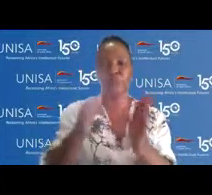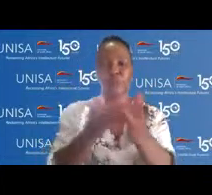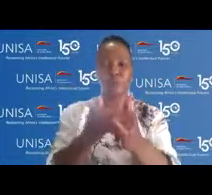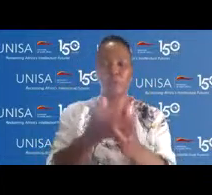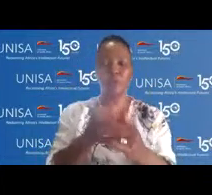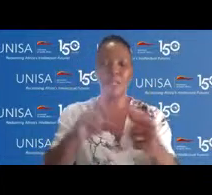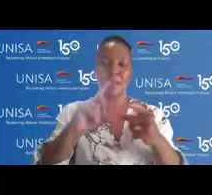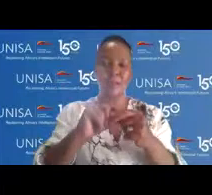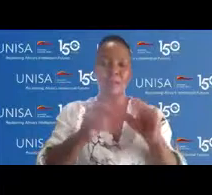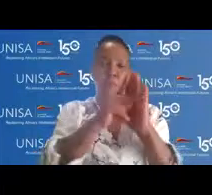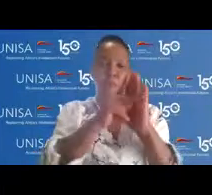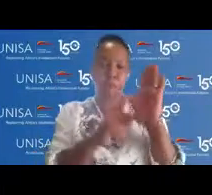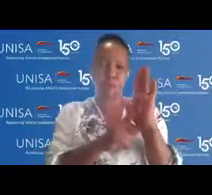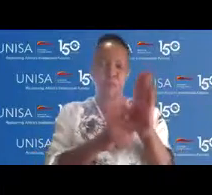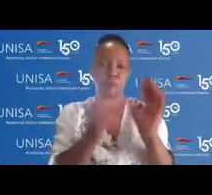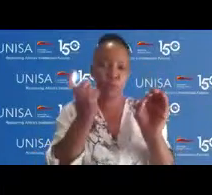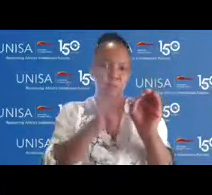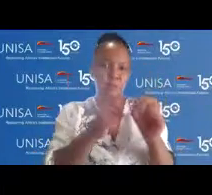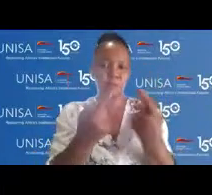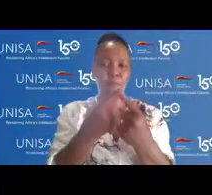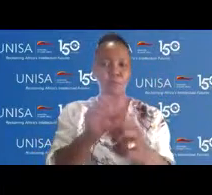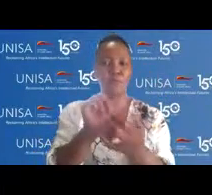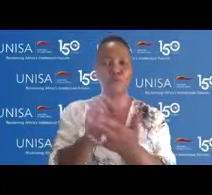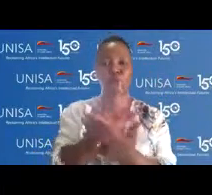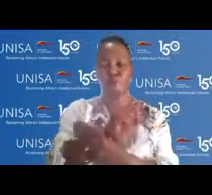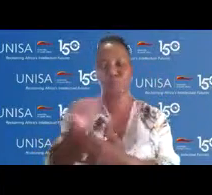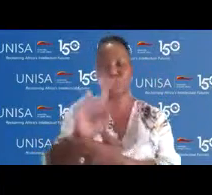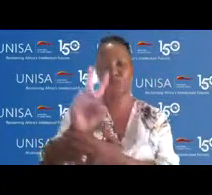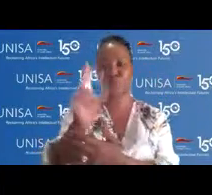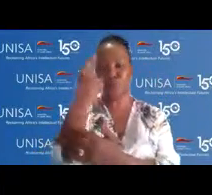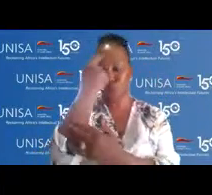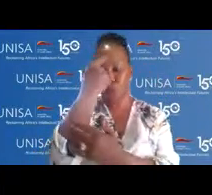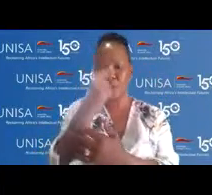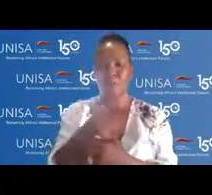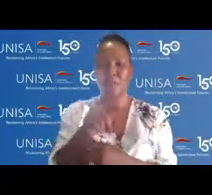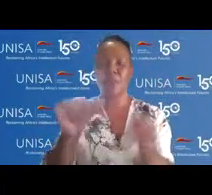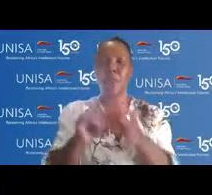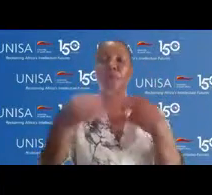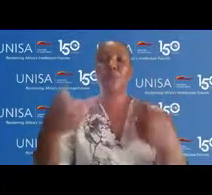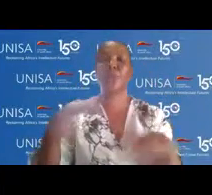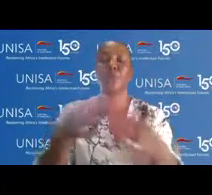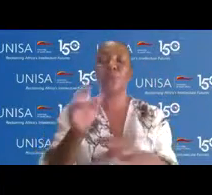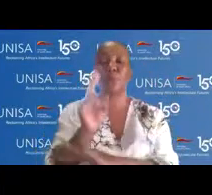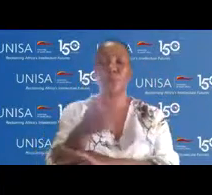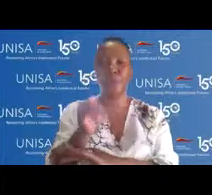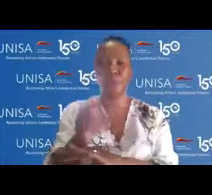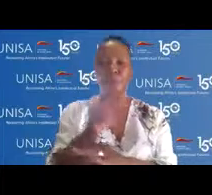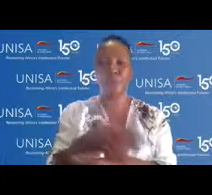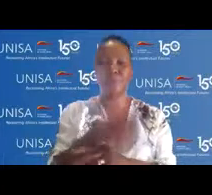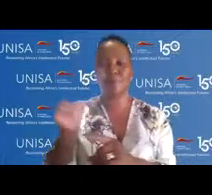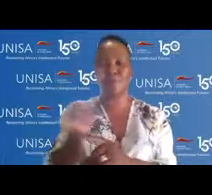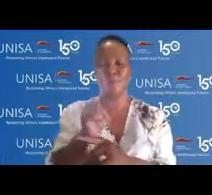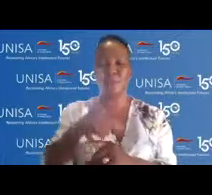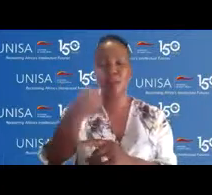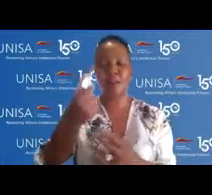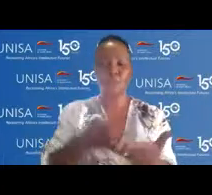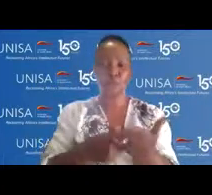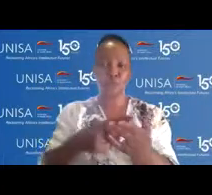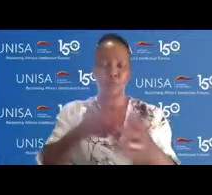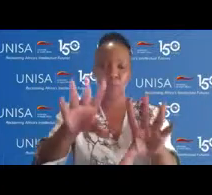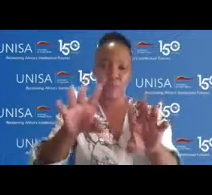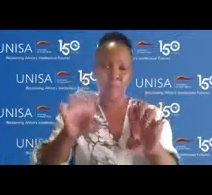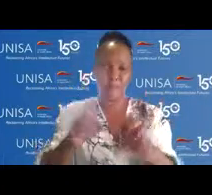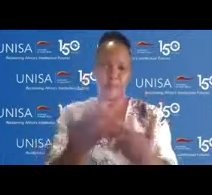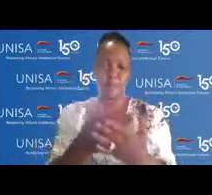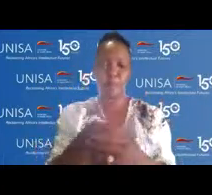that will be from 12 o'clock to 2 o'clock today. So that's quite important as well, especially considering next week's your exam. So if you haven't attended any of that